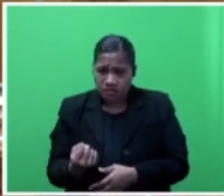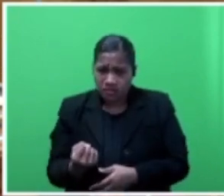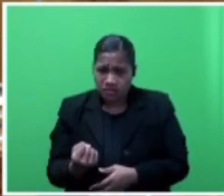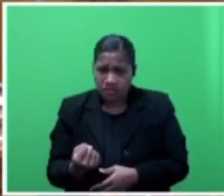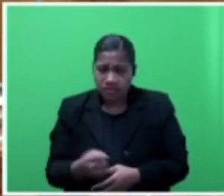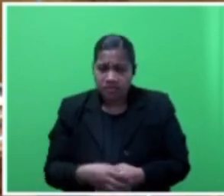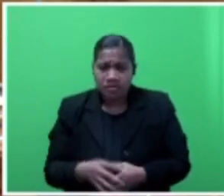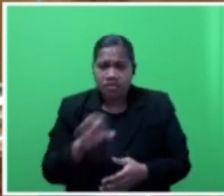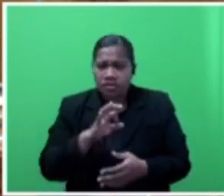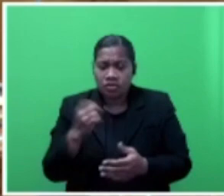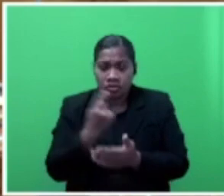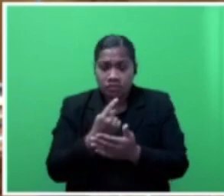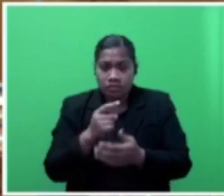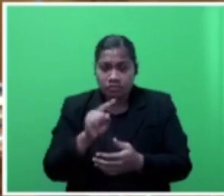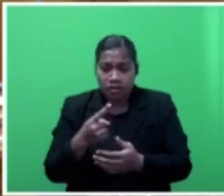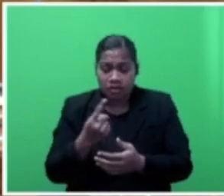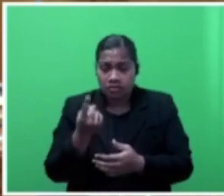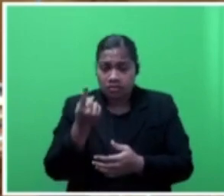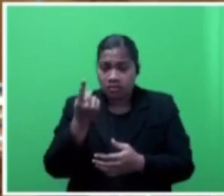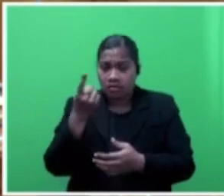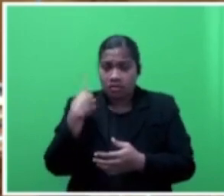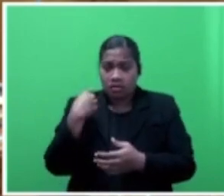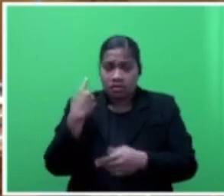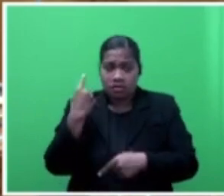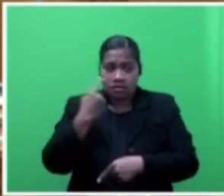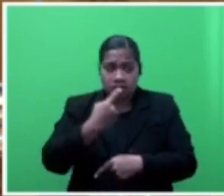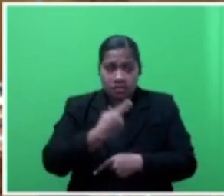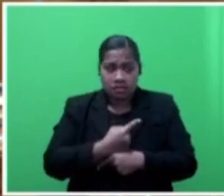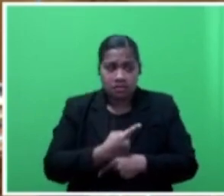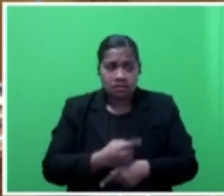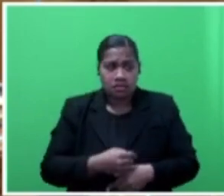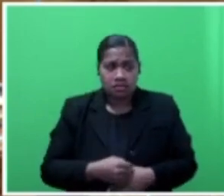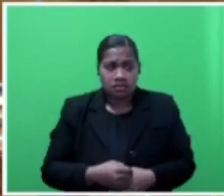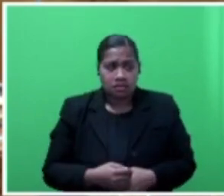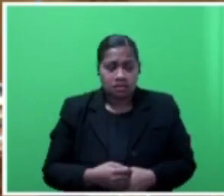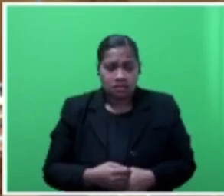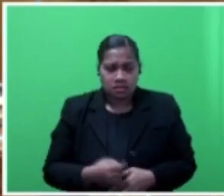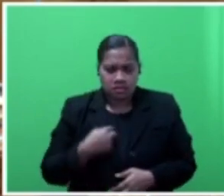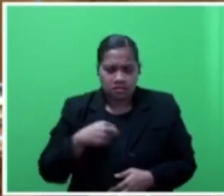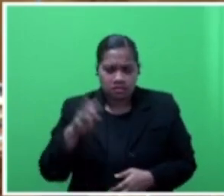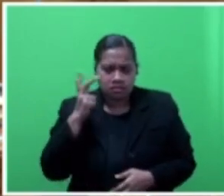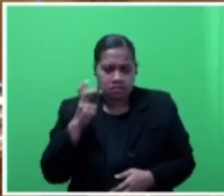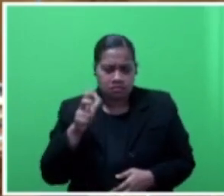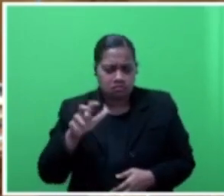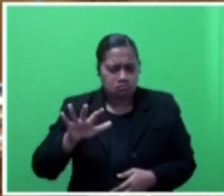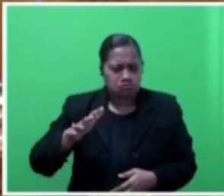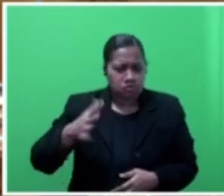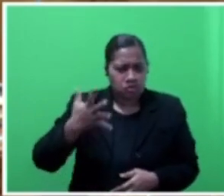But only last night I heard reality, which was just around 50%.